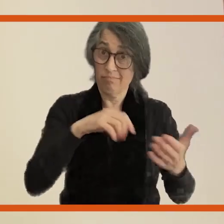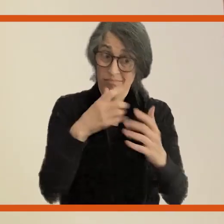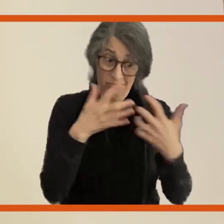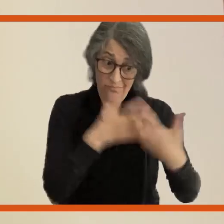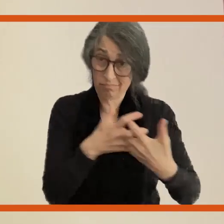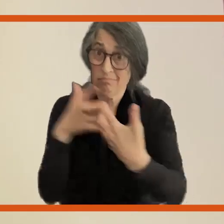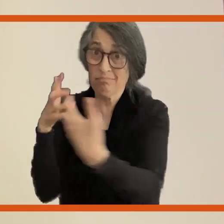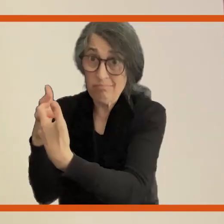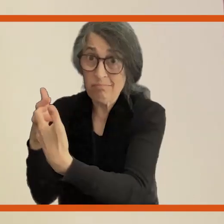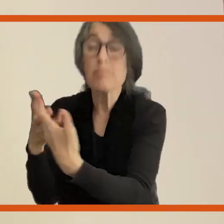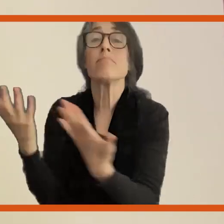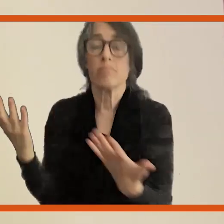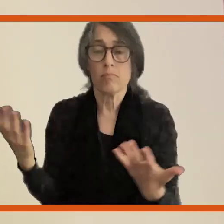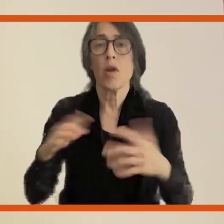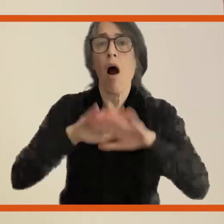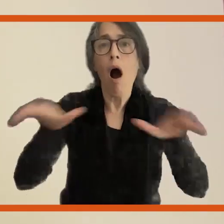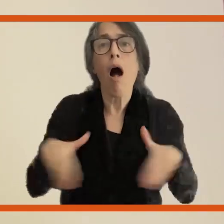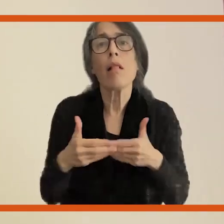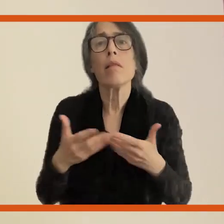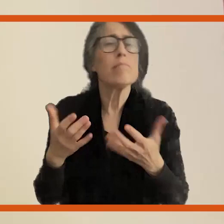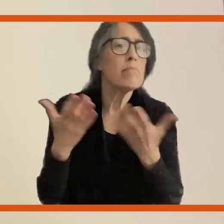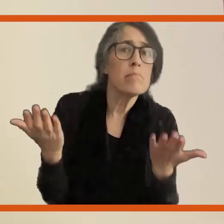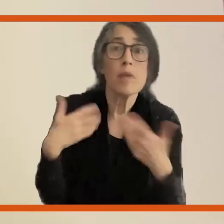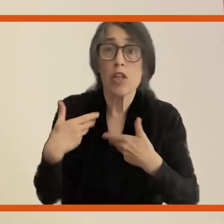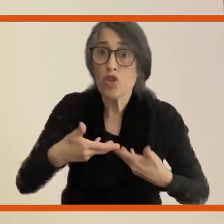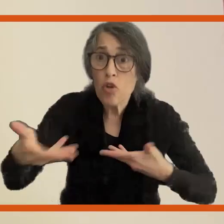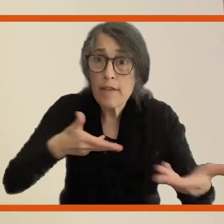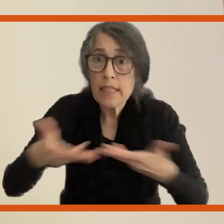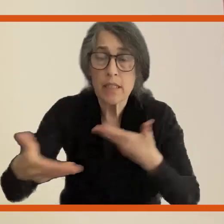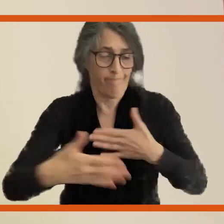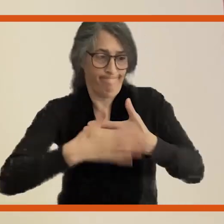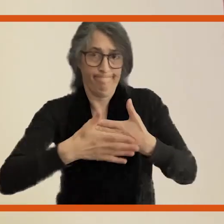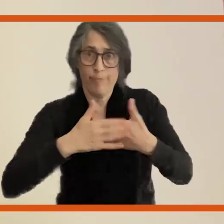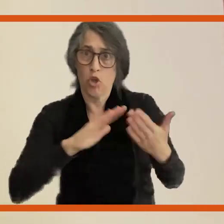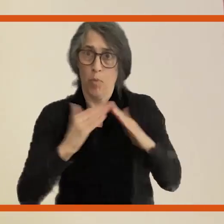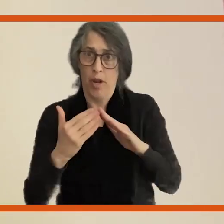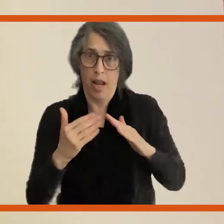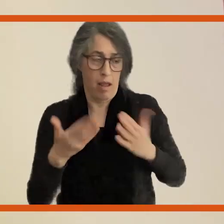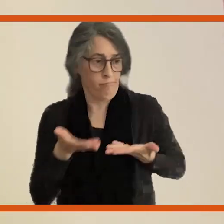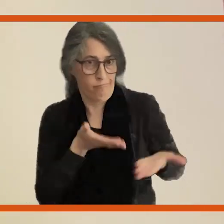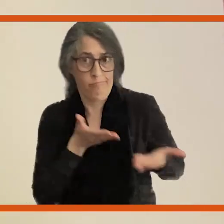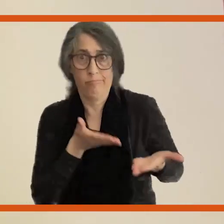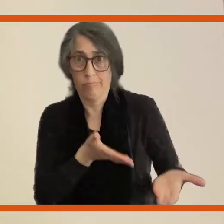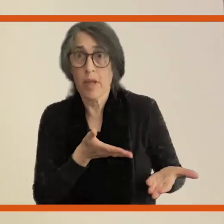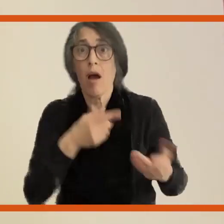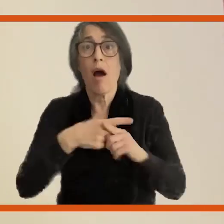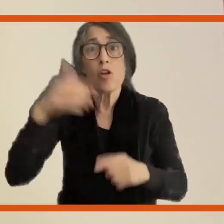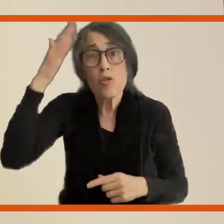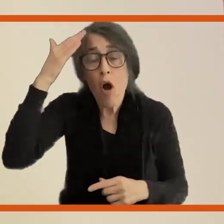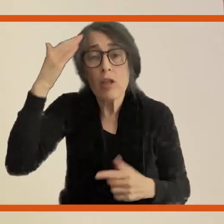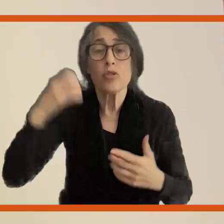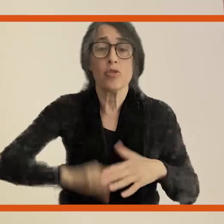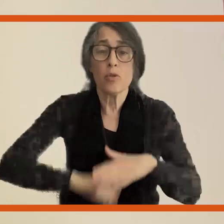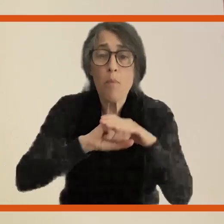efforts should be made to provide all required services at the community level, and specialized